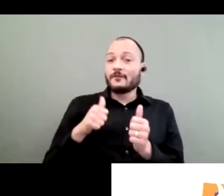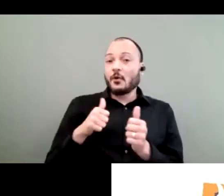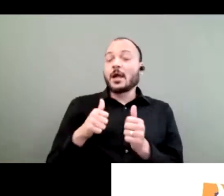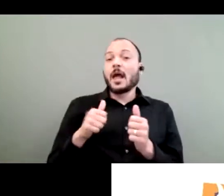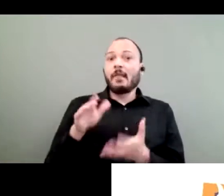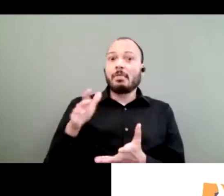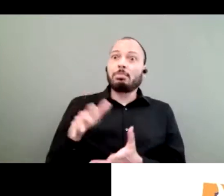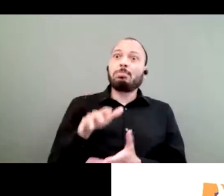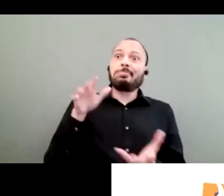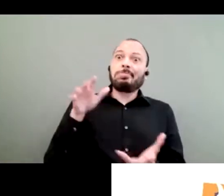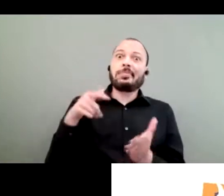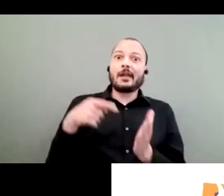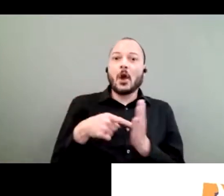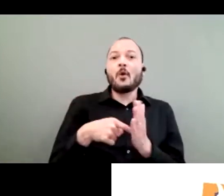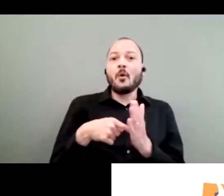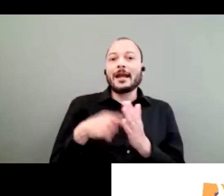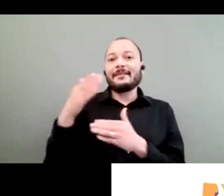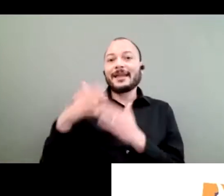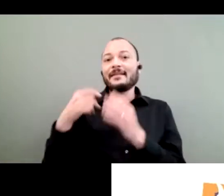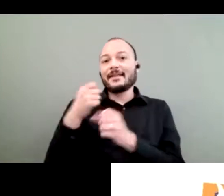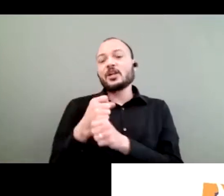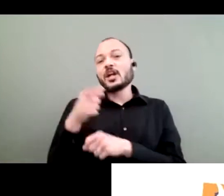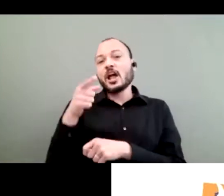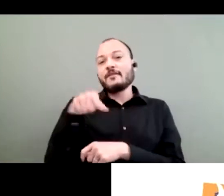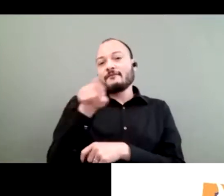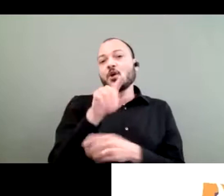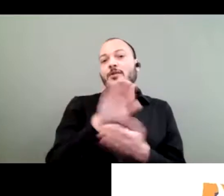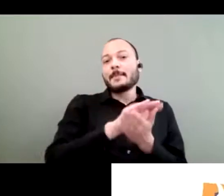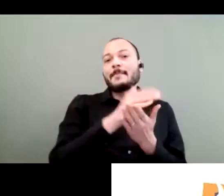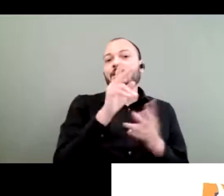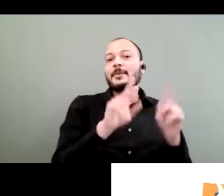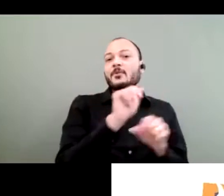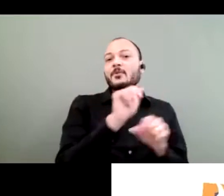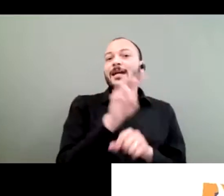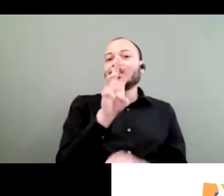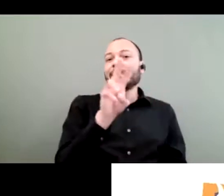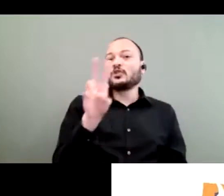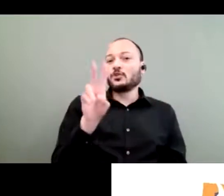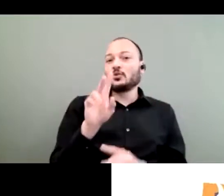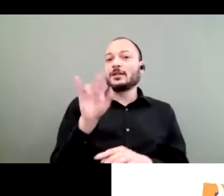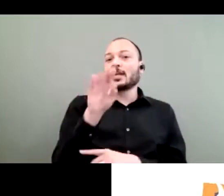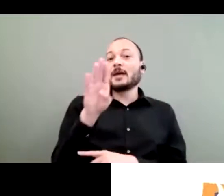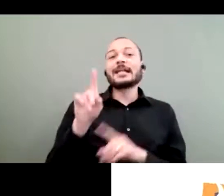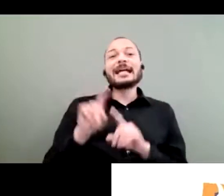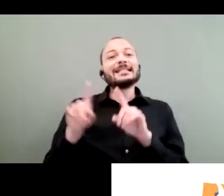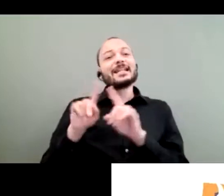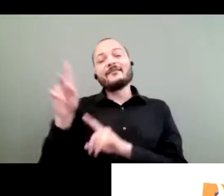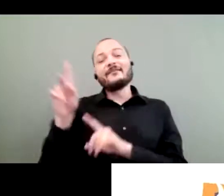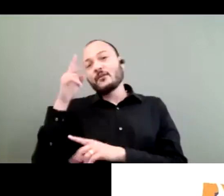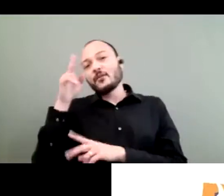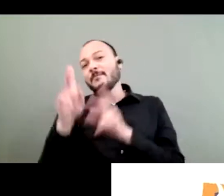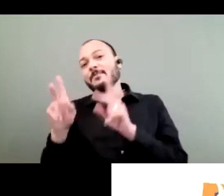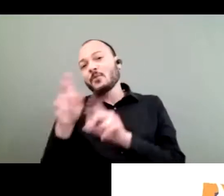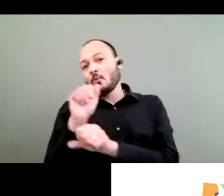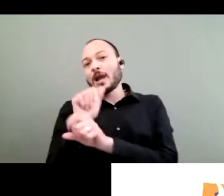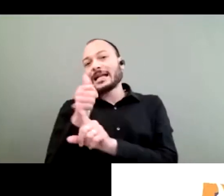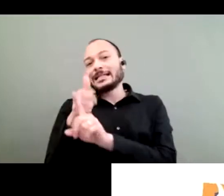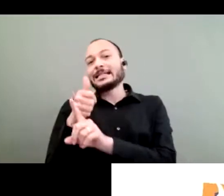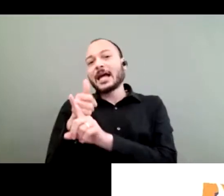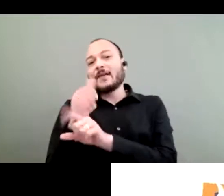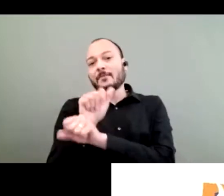those amounts are for people who are working W-2 jobs. There's a different amount for people who are working self-employed, which is